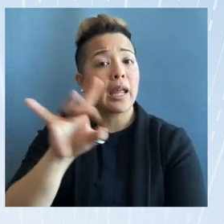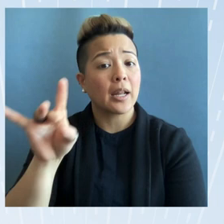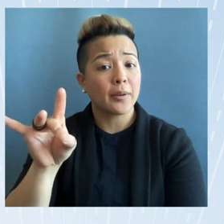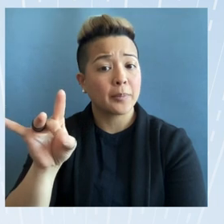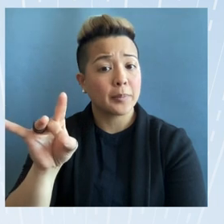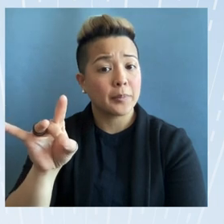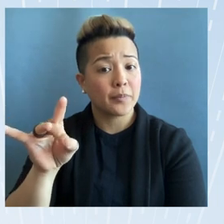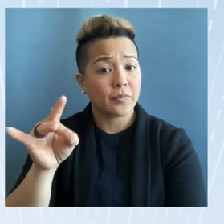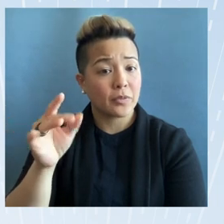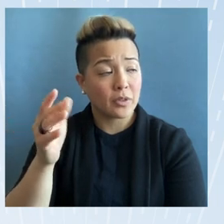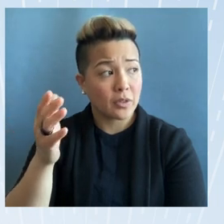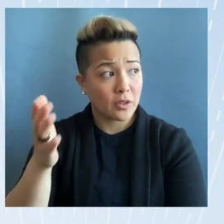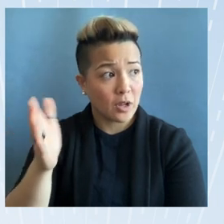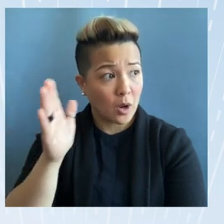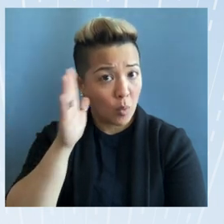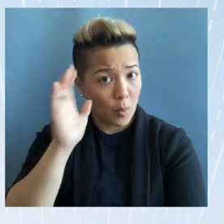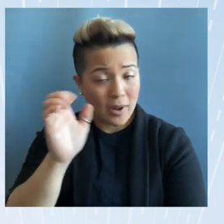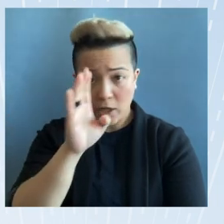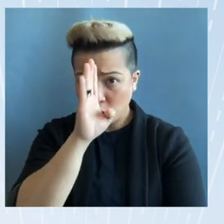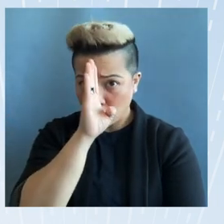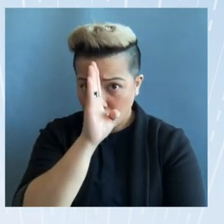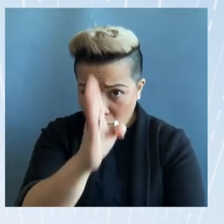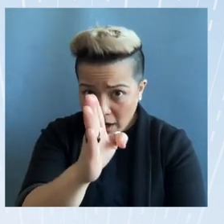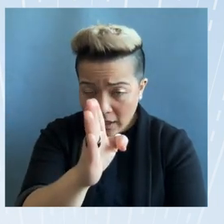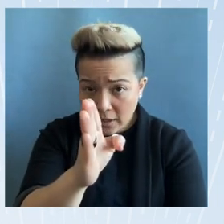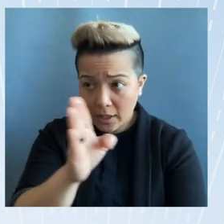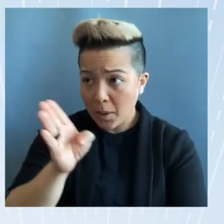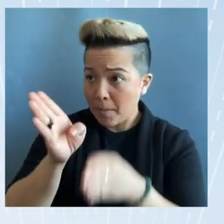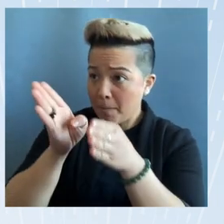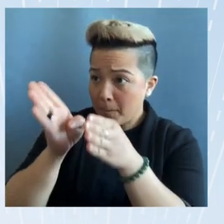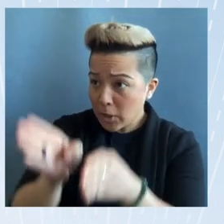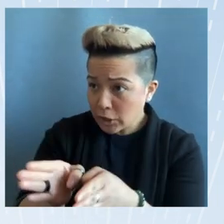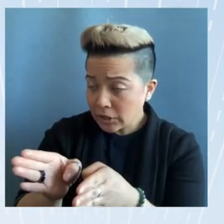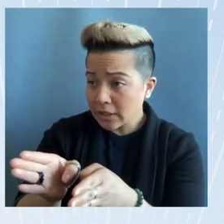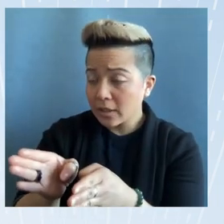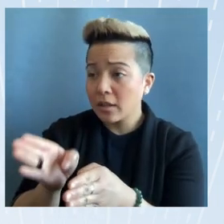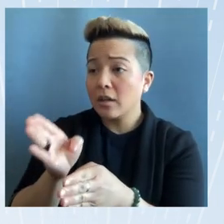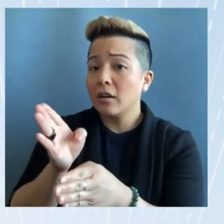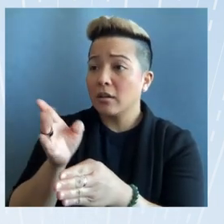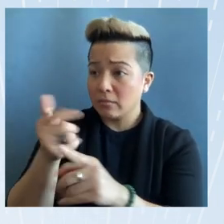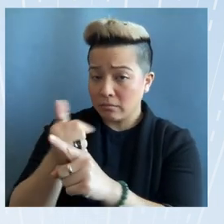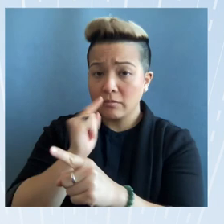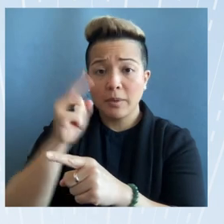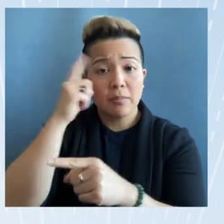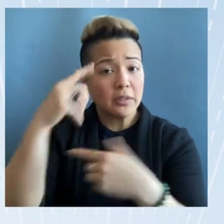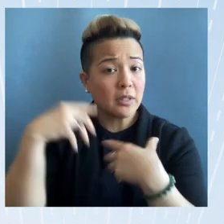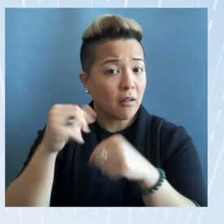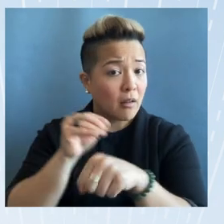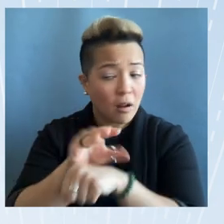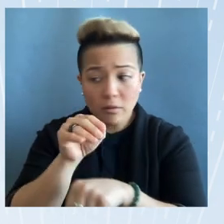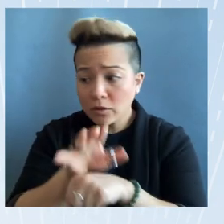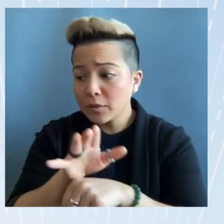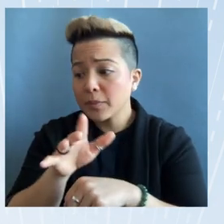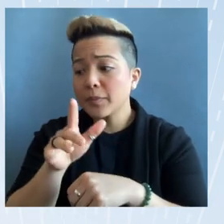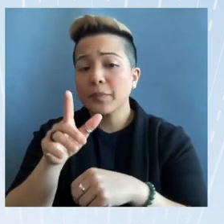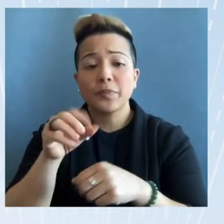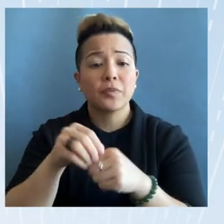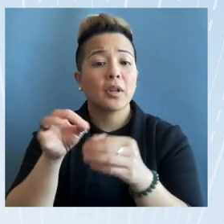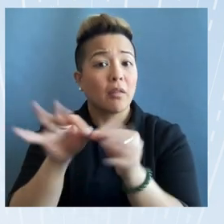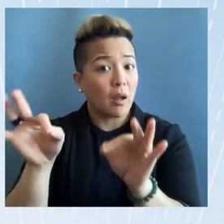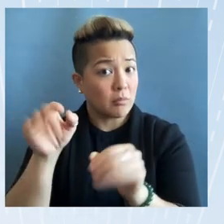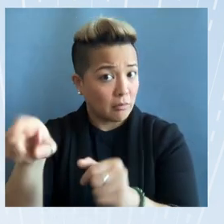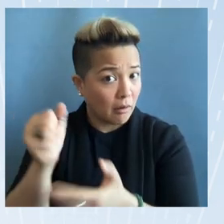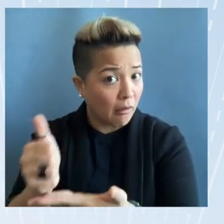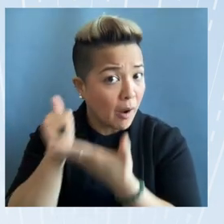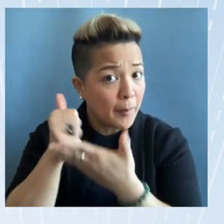be a direct person who is a mental health counselor who can, in language, help me? Or is